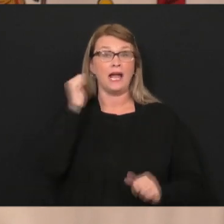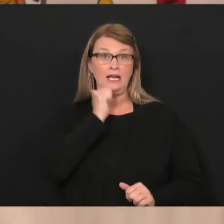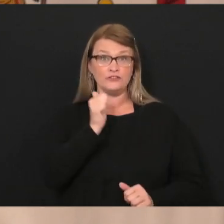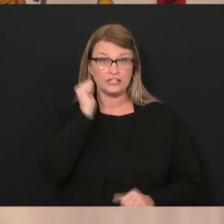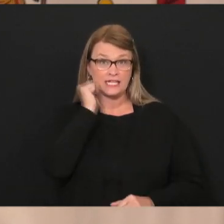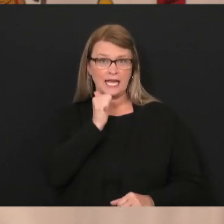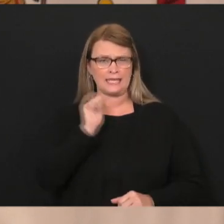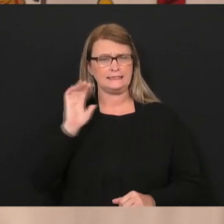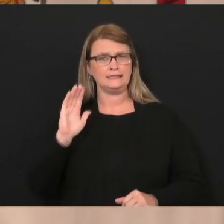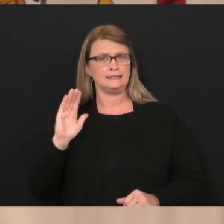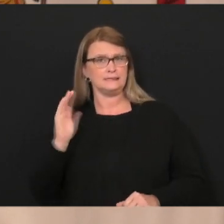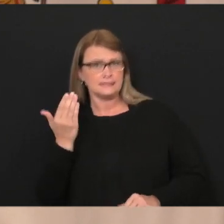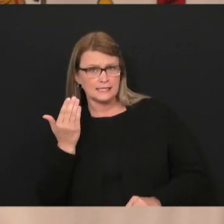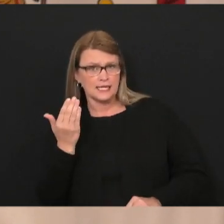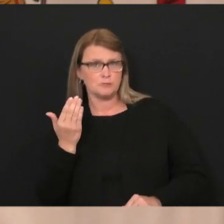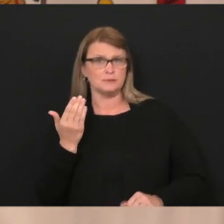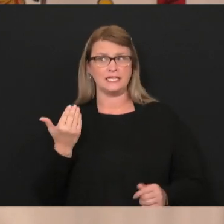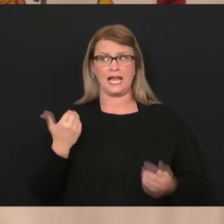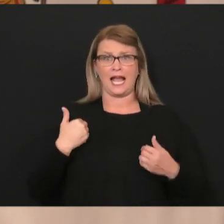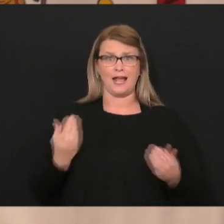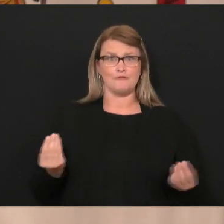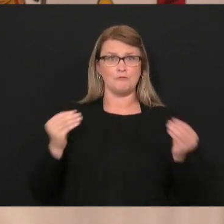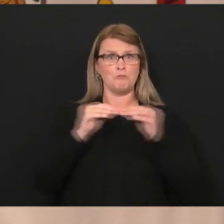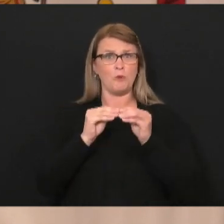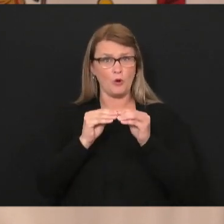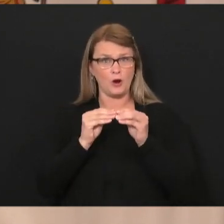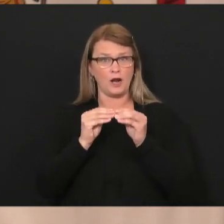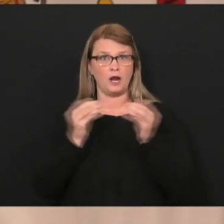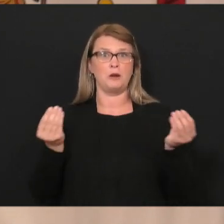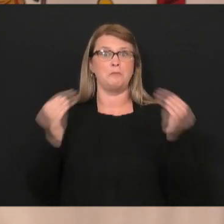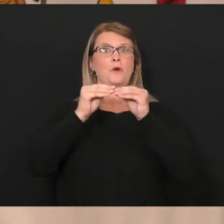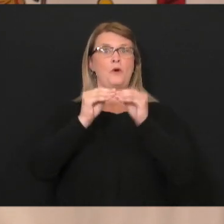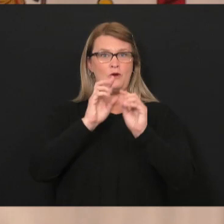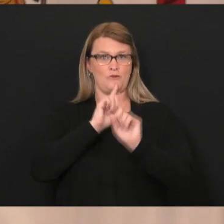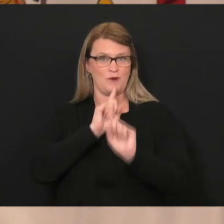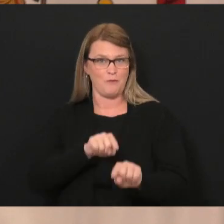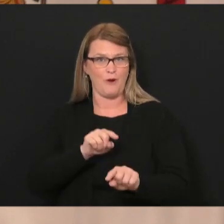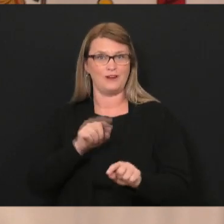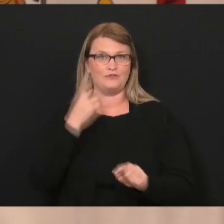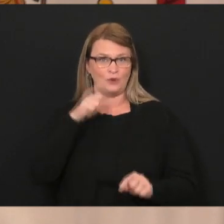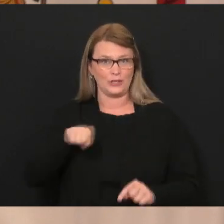seems like we've got more and more to report to you.